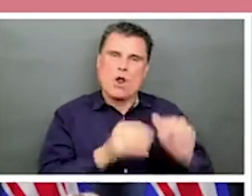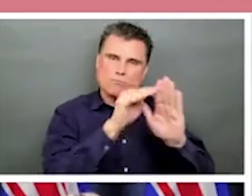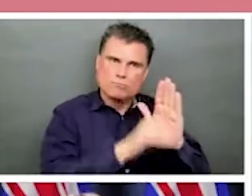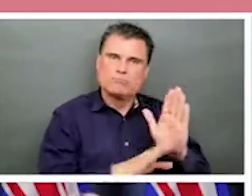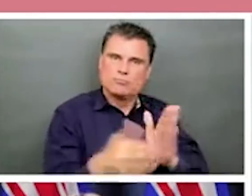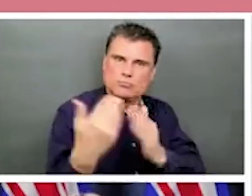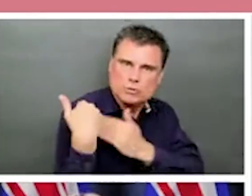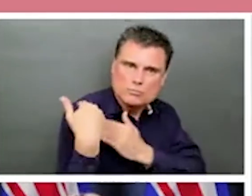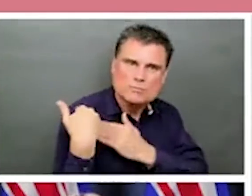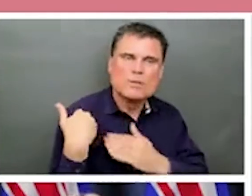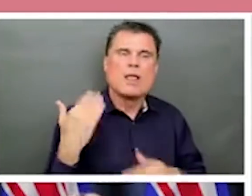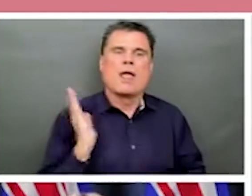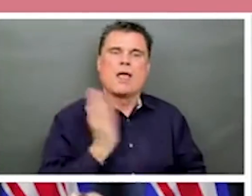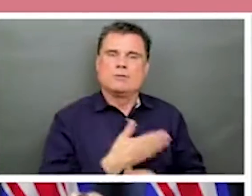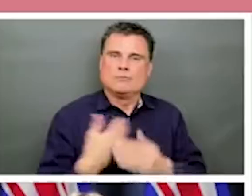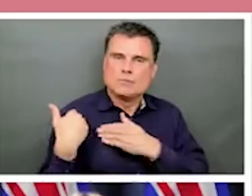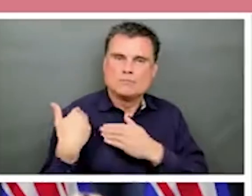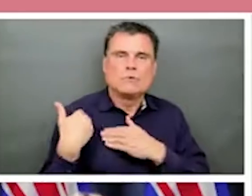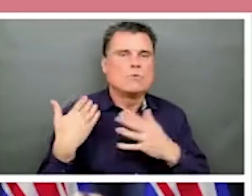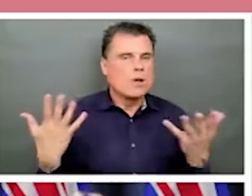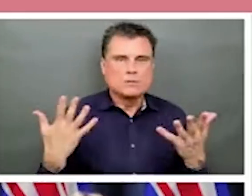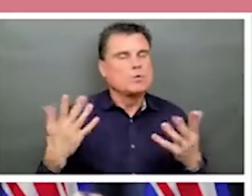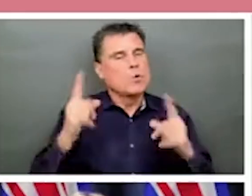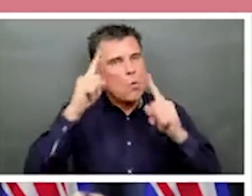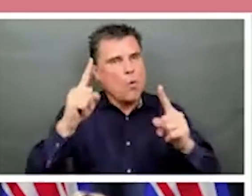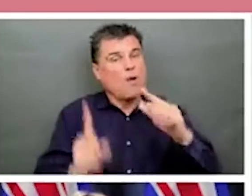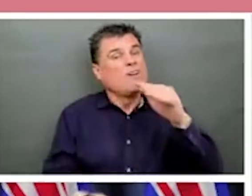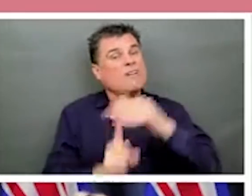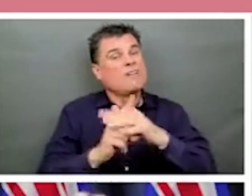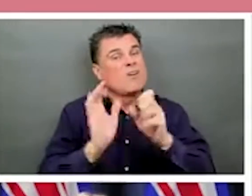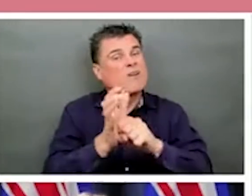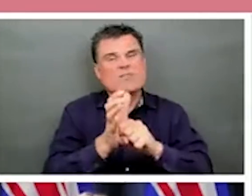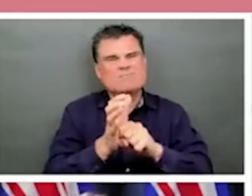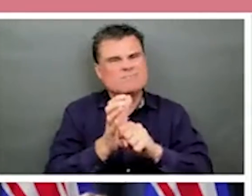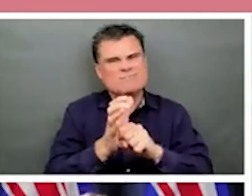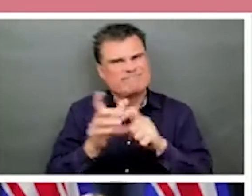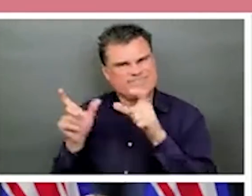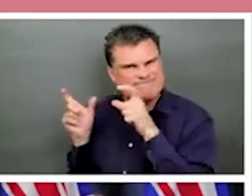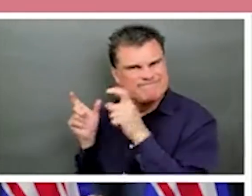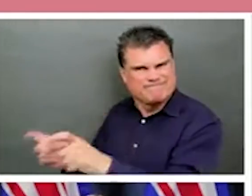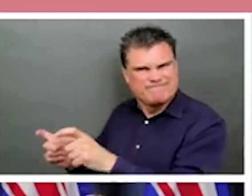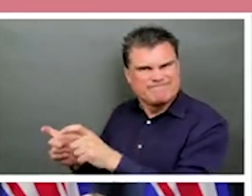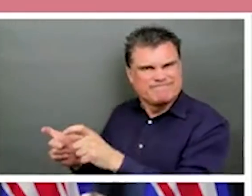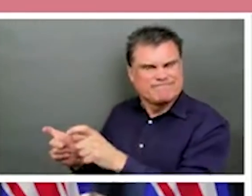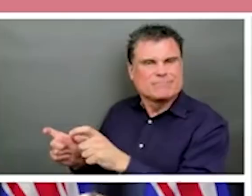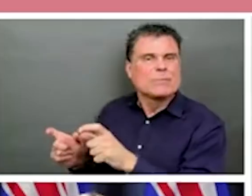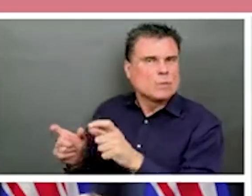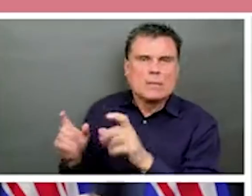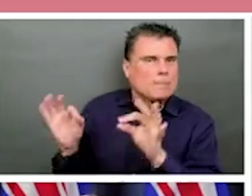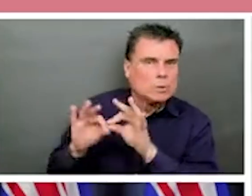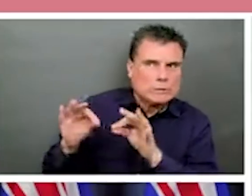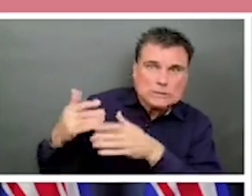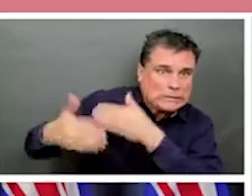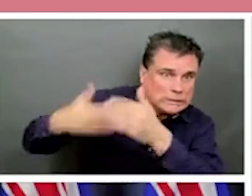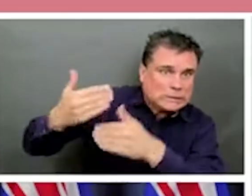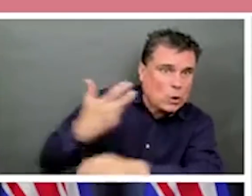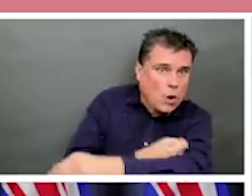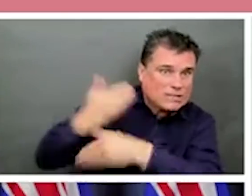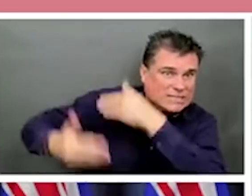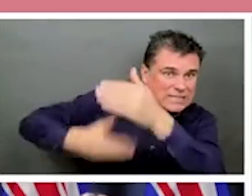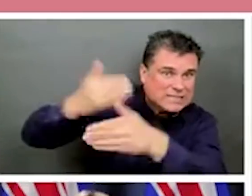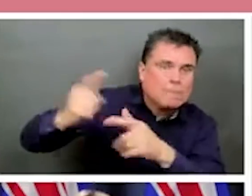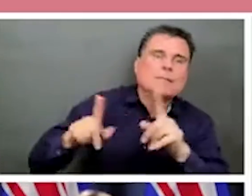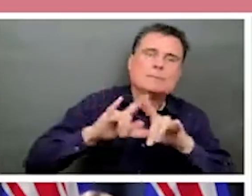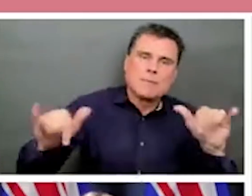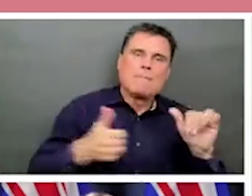the transmission in our communities as we protect more and more people through the use of our immunization programs. I'm now going